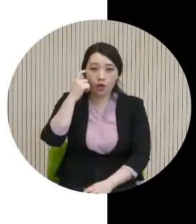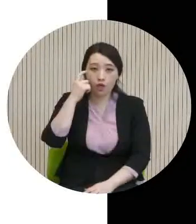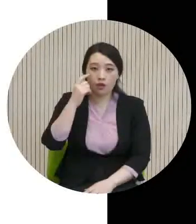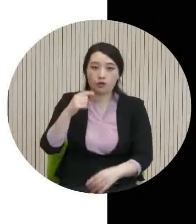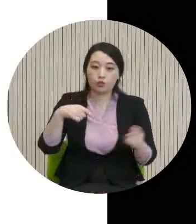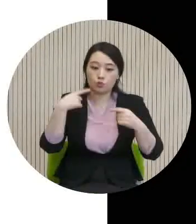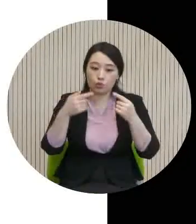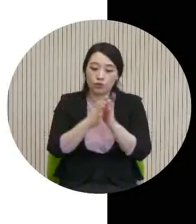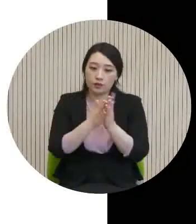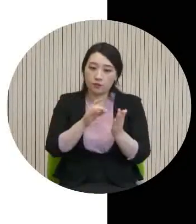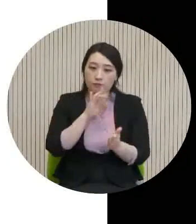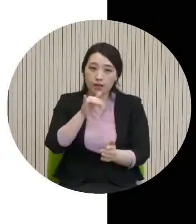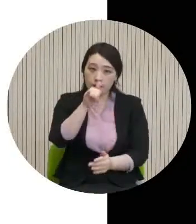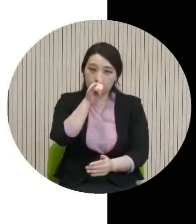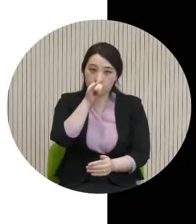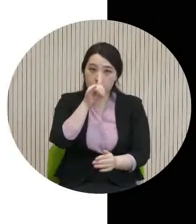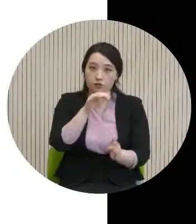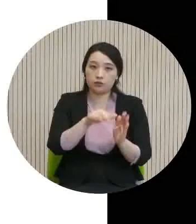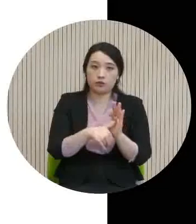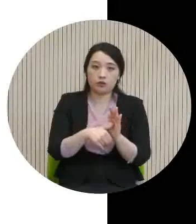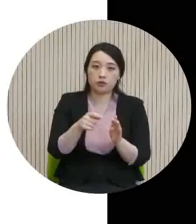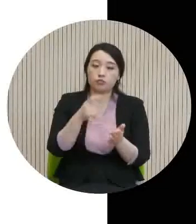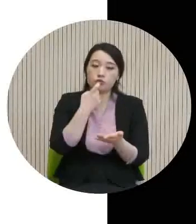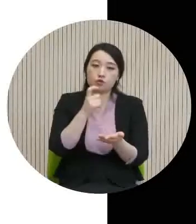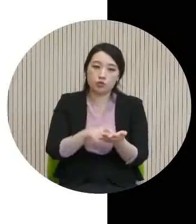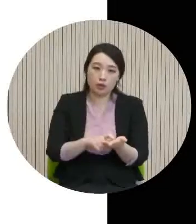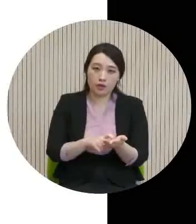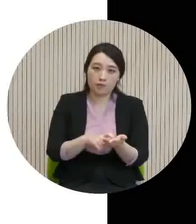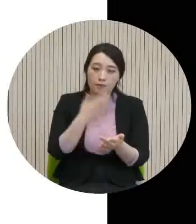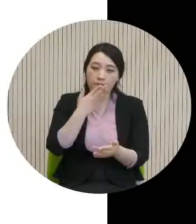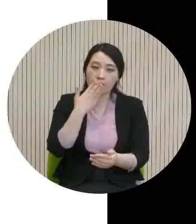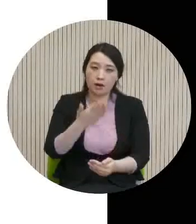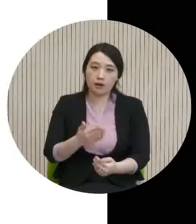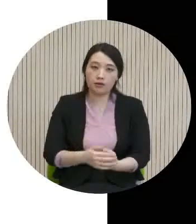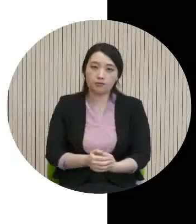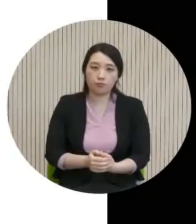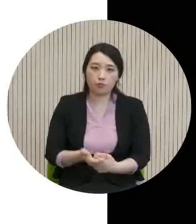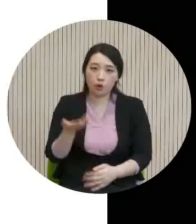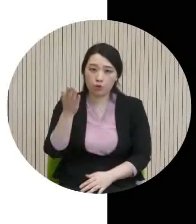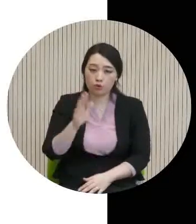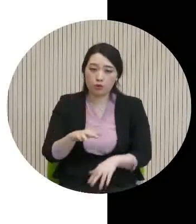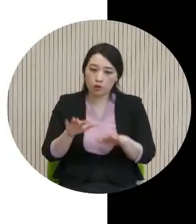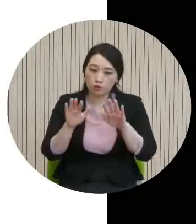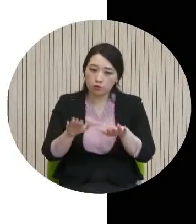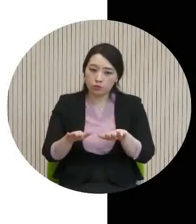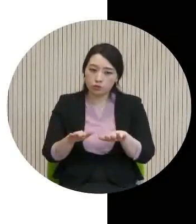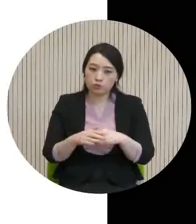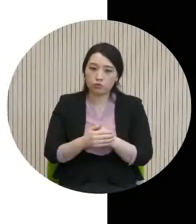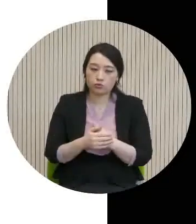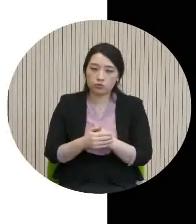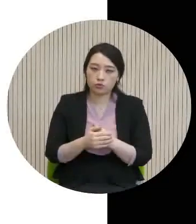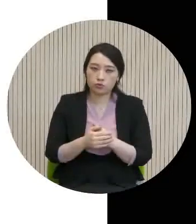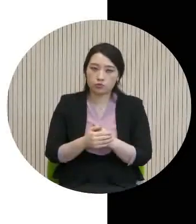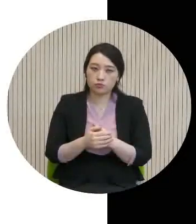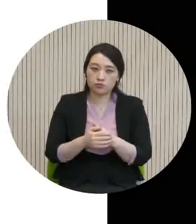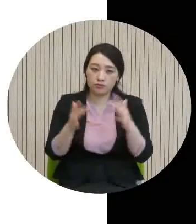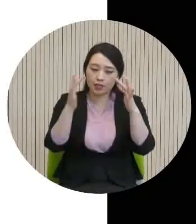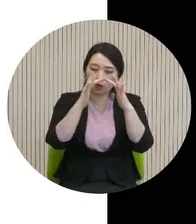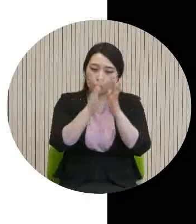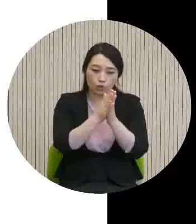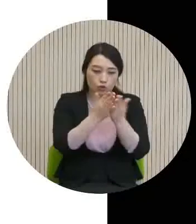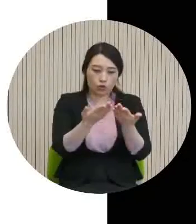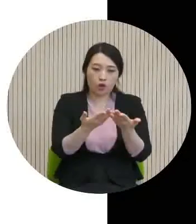a lot of the journals and books come in ebook form, and we buy subscriptions